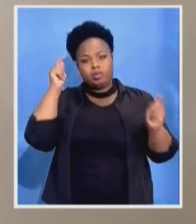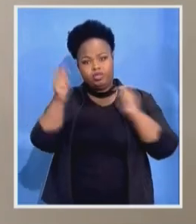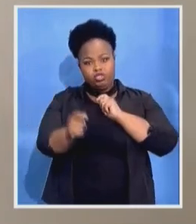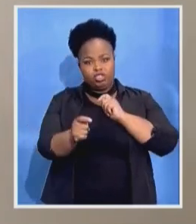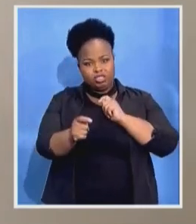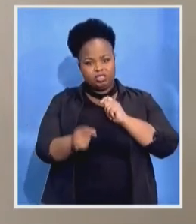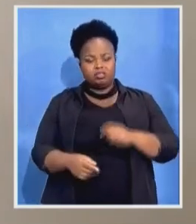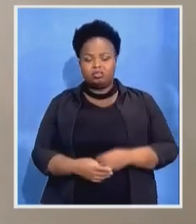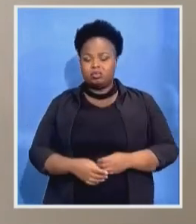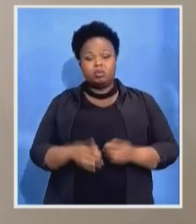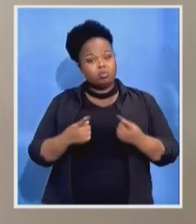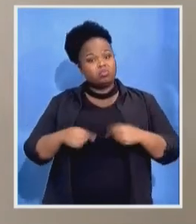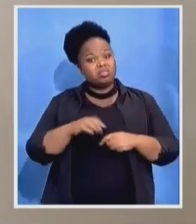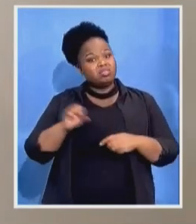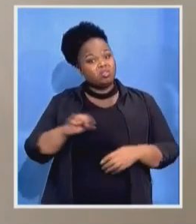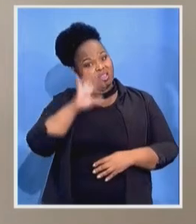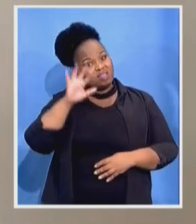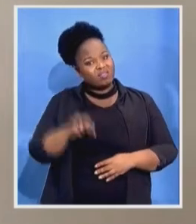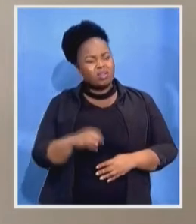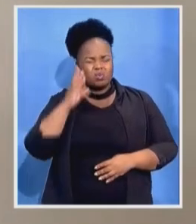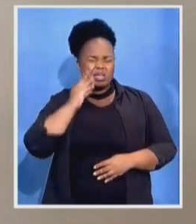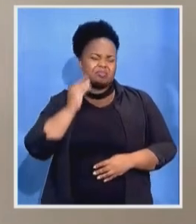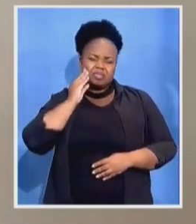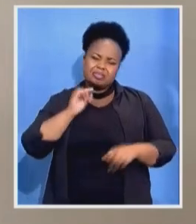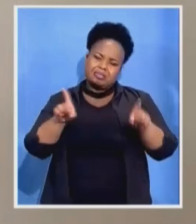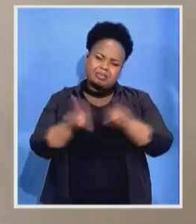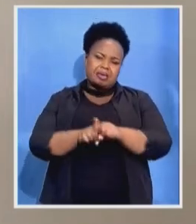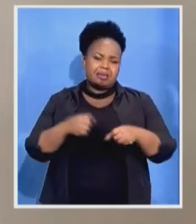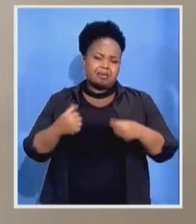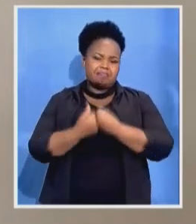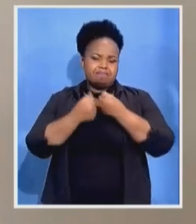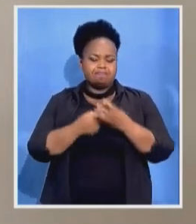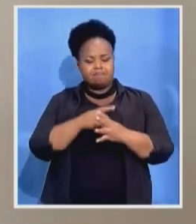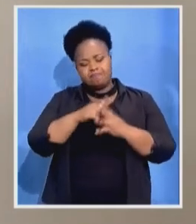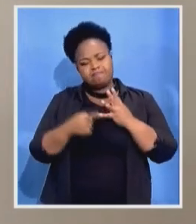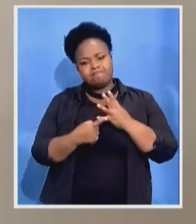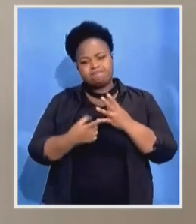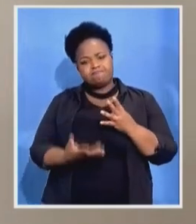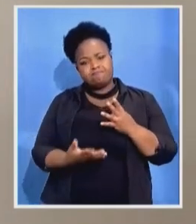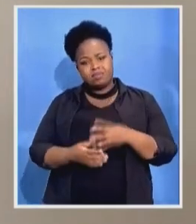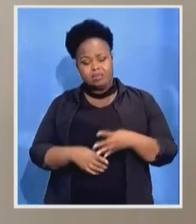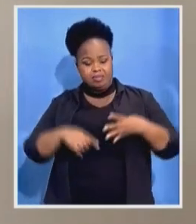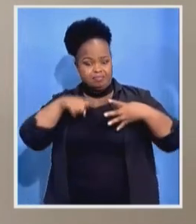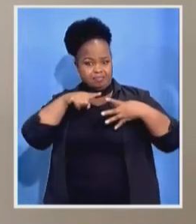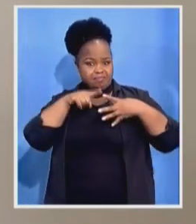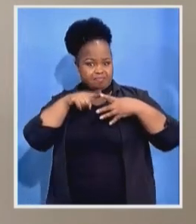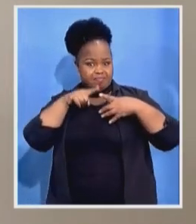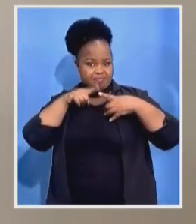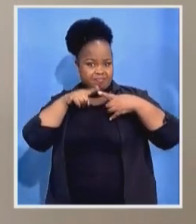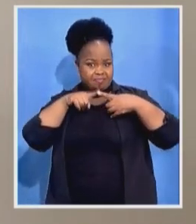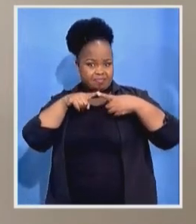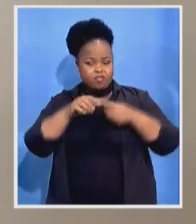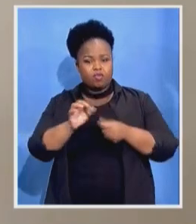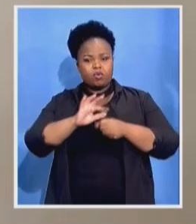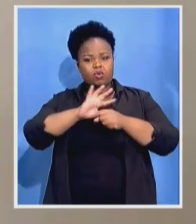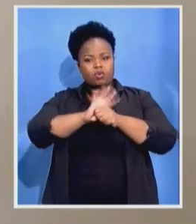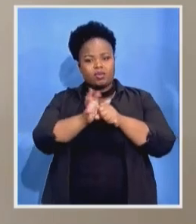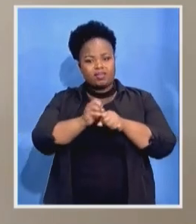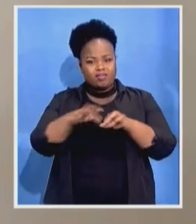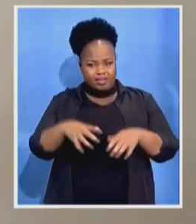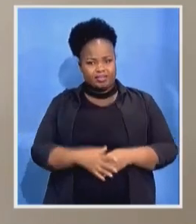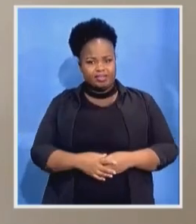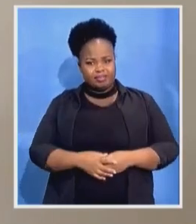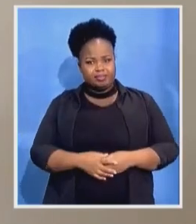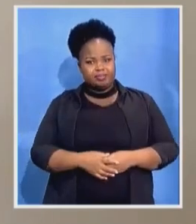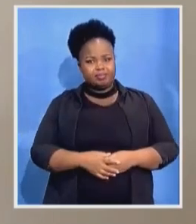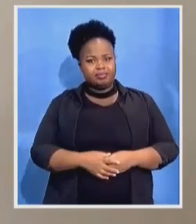the same challenges. On the COVID-19 pandemic, the COVID-19 pandemic has entered the second